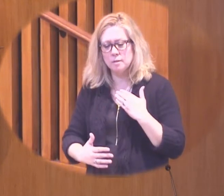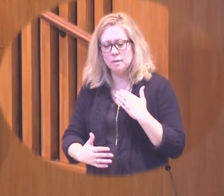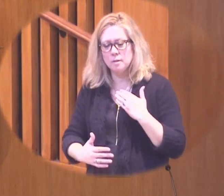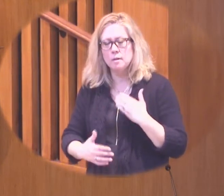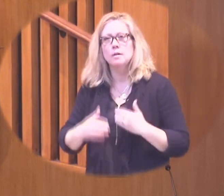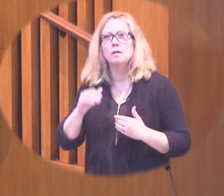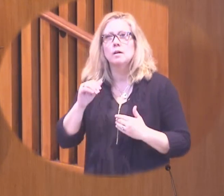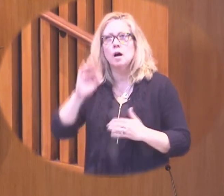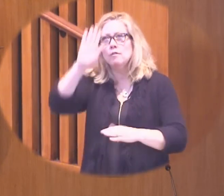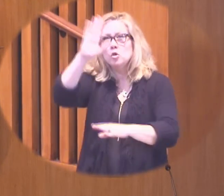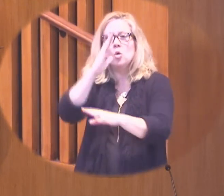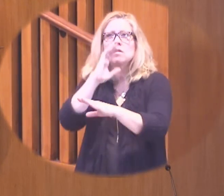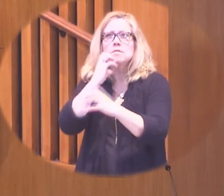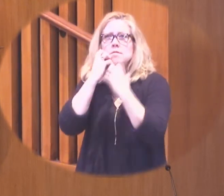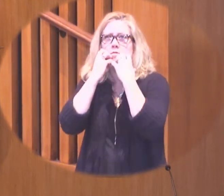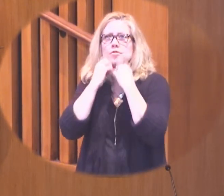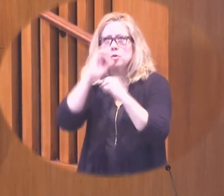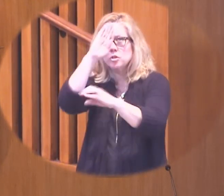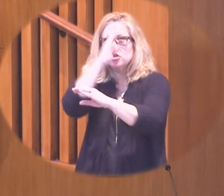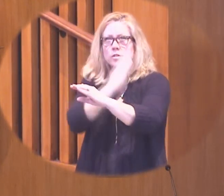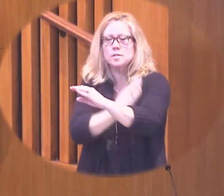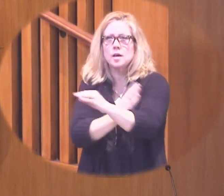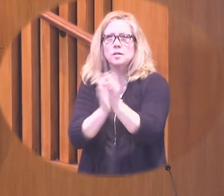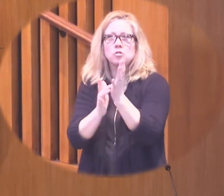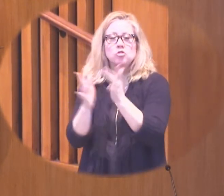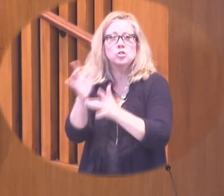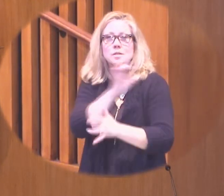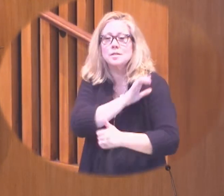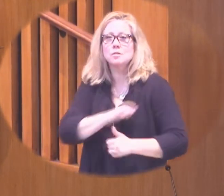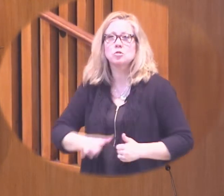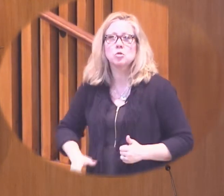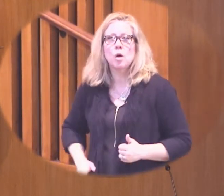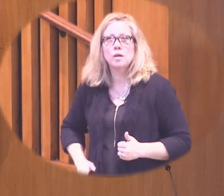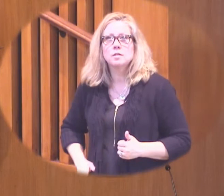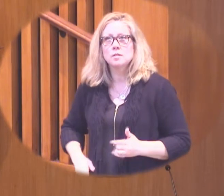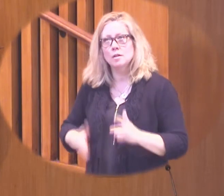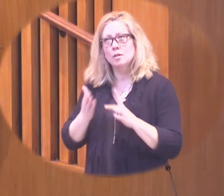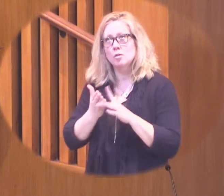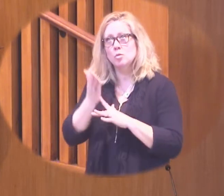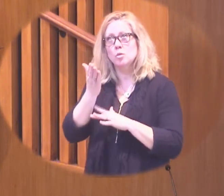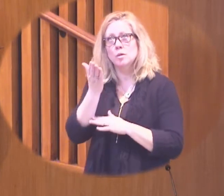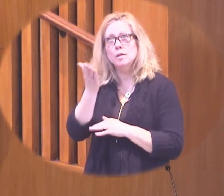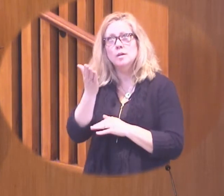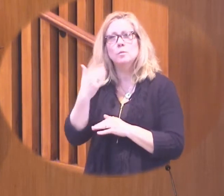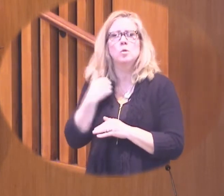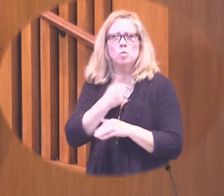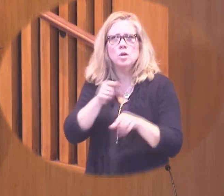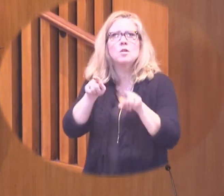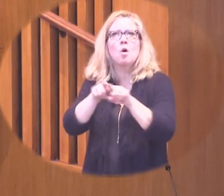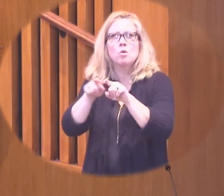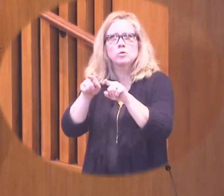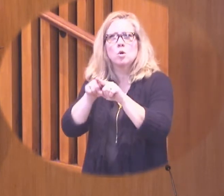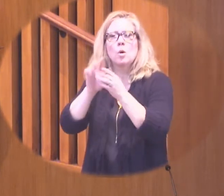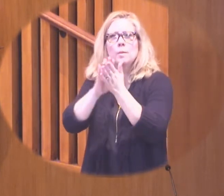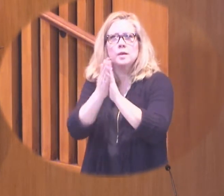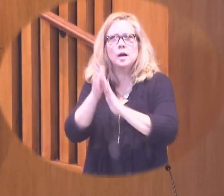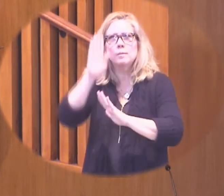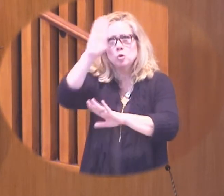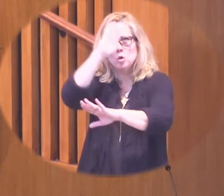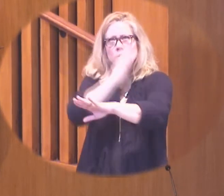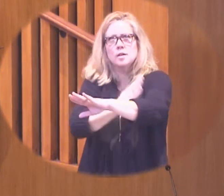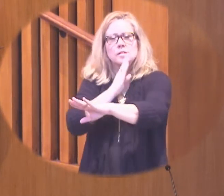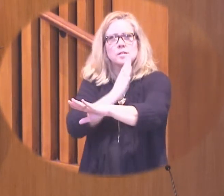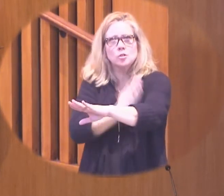of your beloved Son, Jesus Christ, in whom we too are your sons and